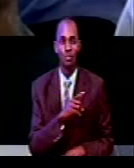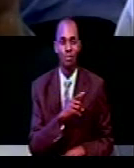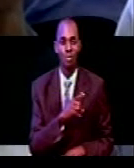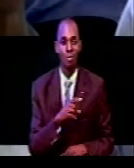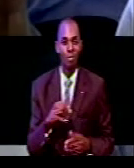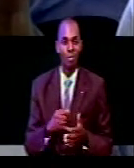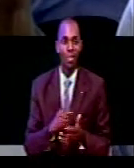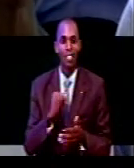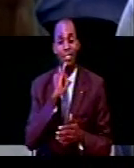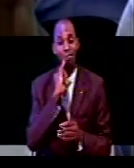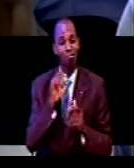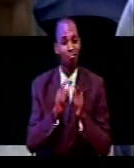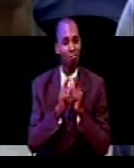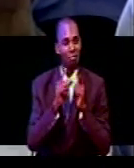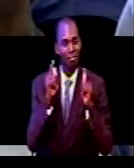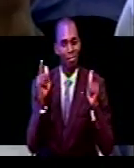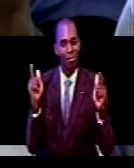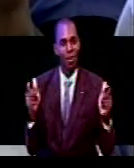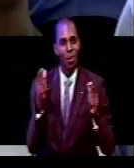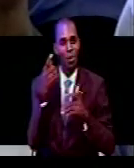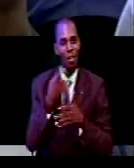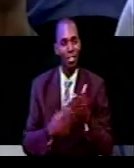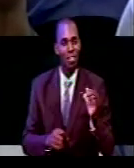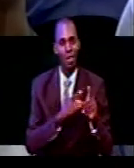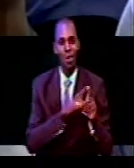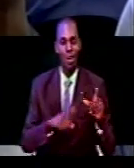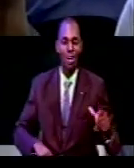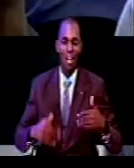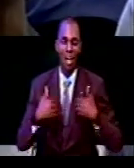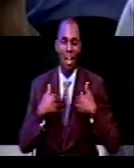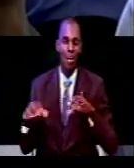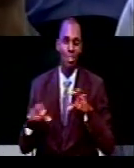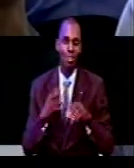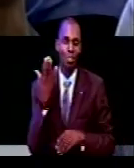is risen upon you.